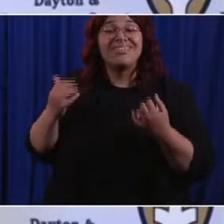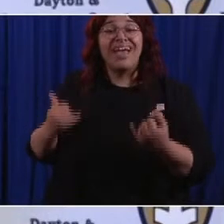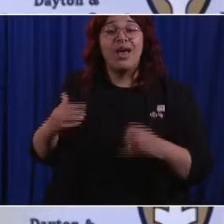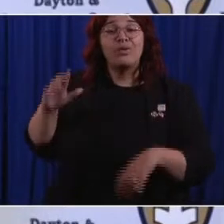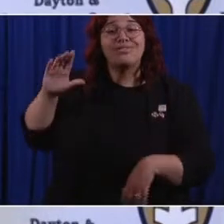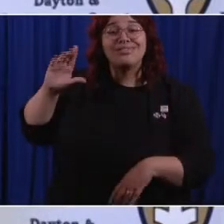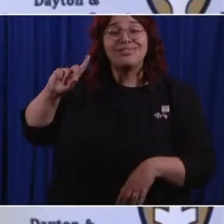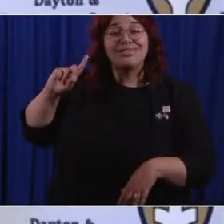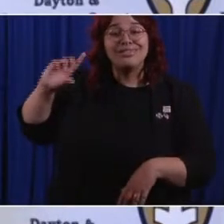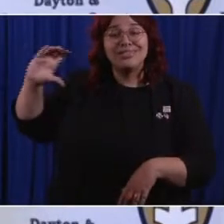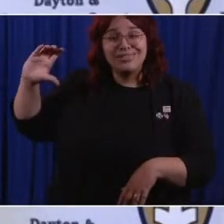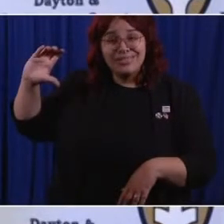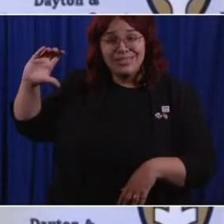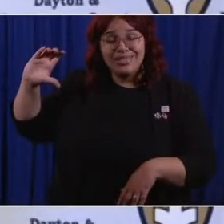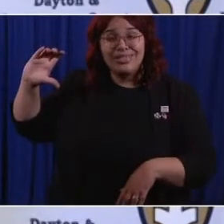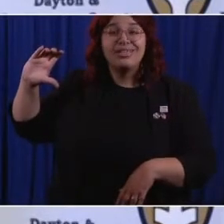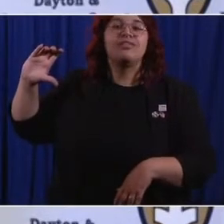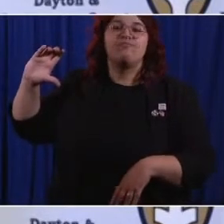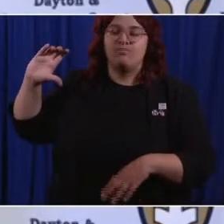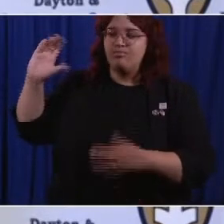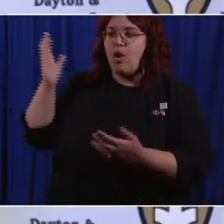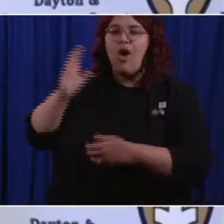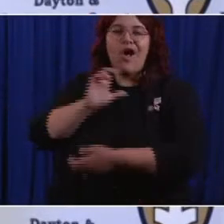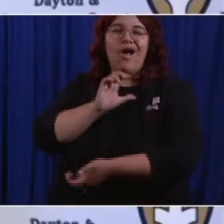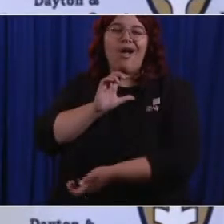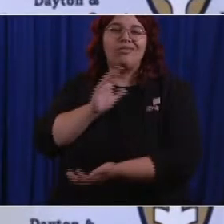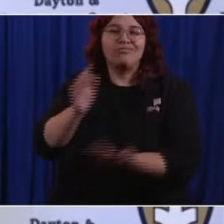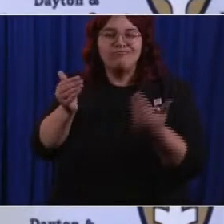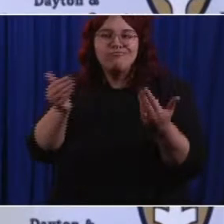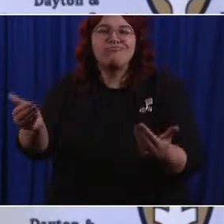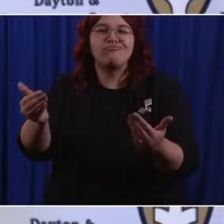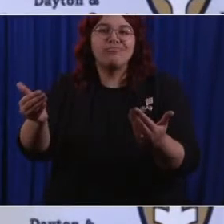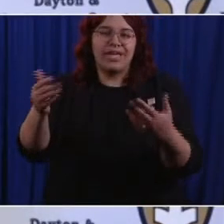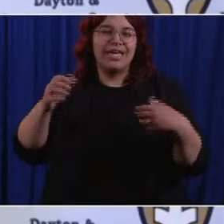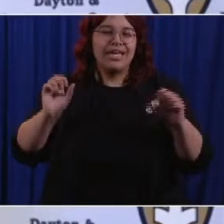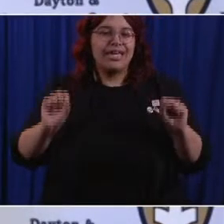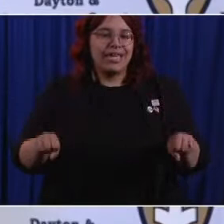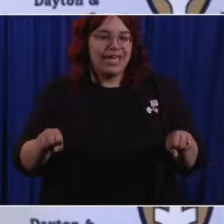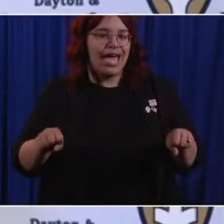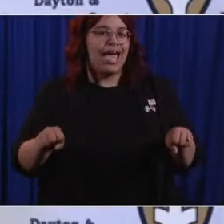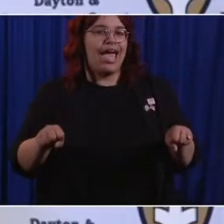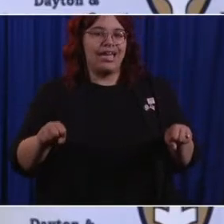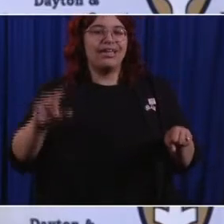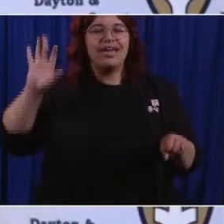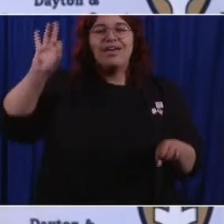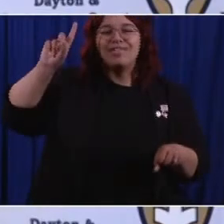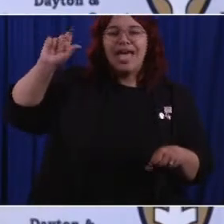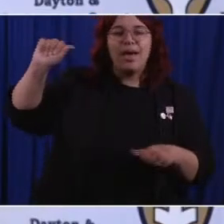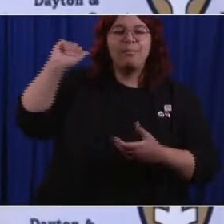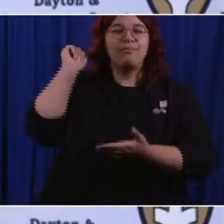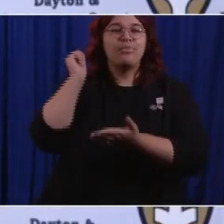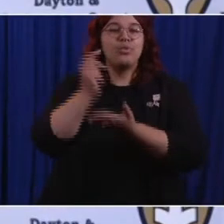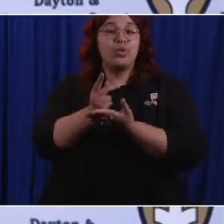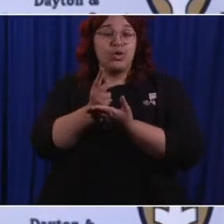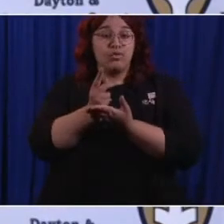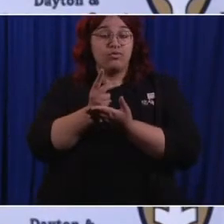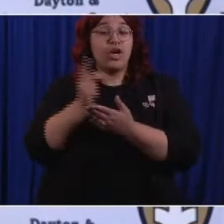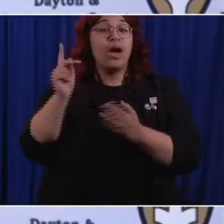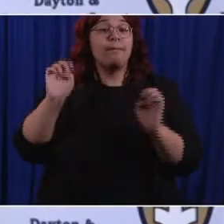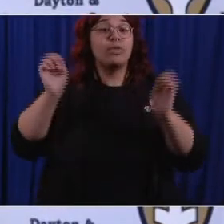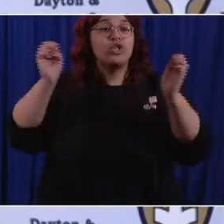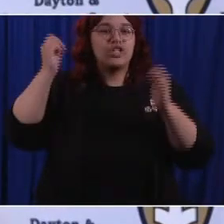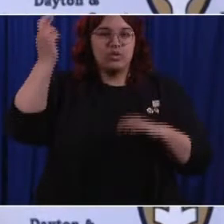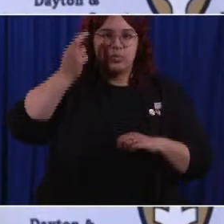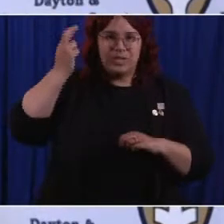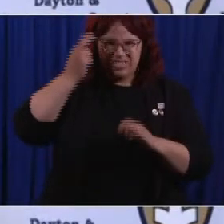So I think that's probably why you're not seeing other states doing things like requiring vaccines. But as soon as it is given